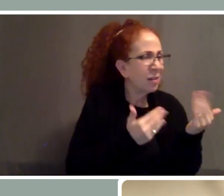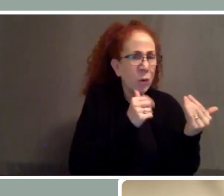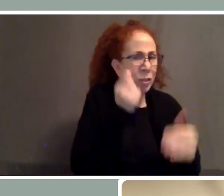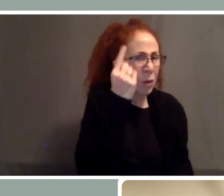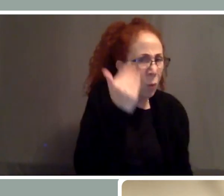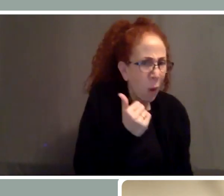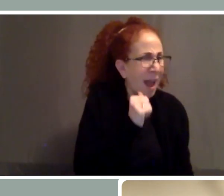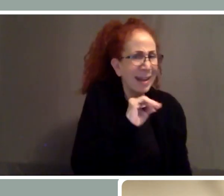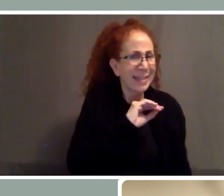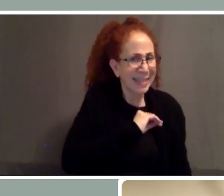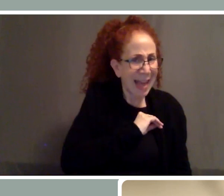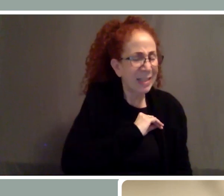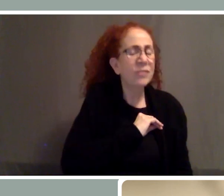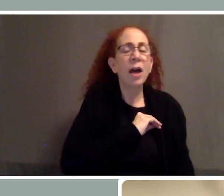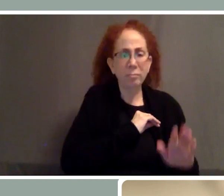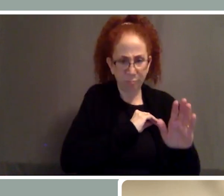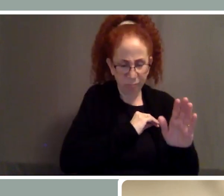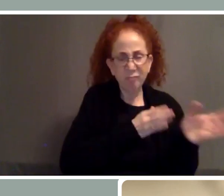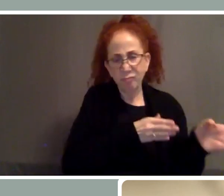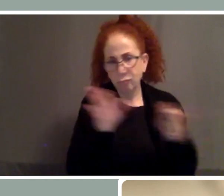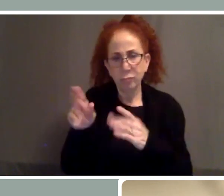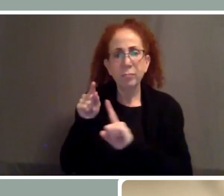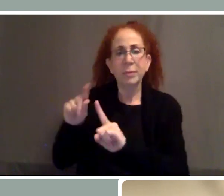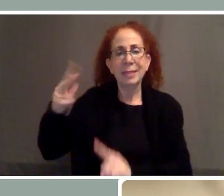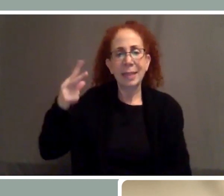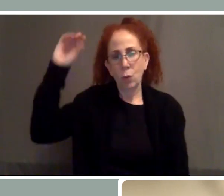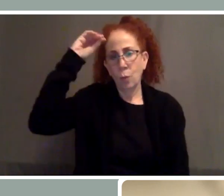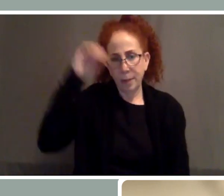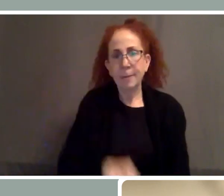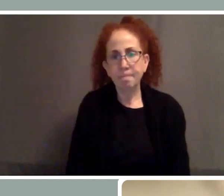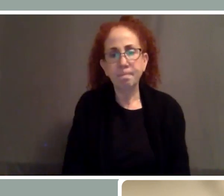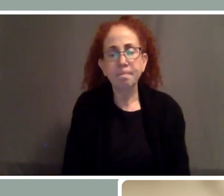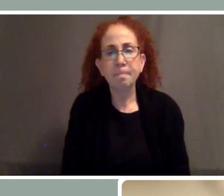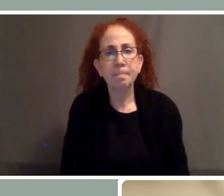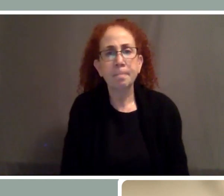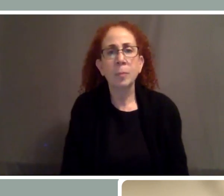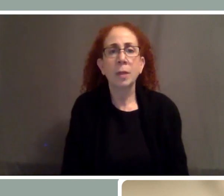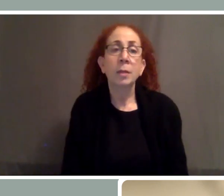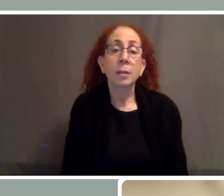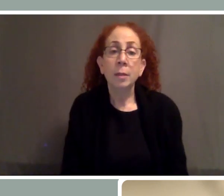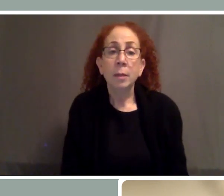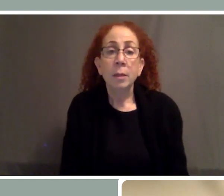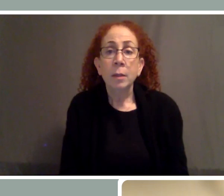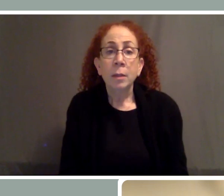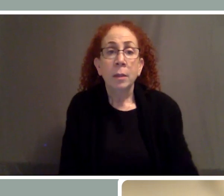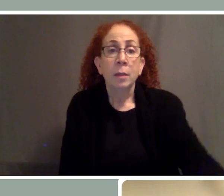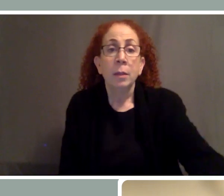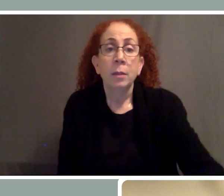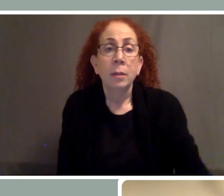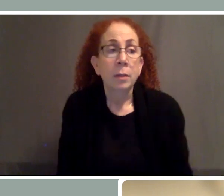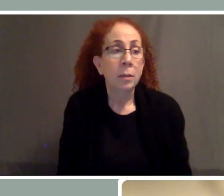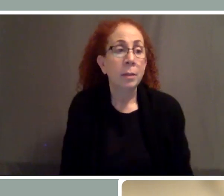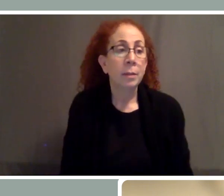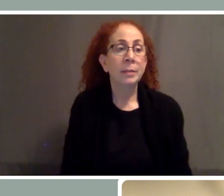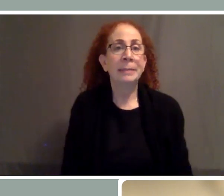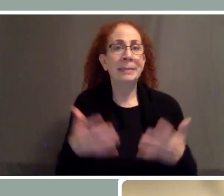if you're not satisfied with that explanation, go get a second opinion about it. Thank you. Well, it's